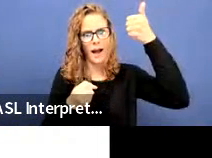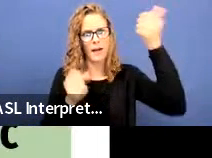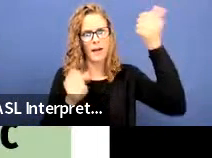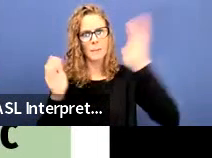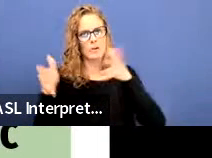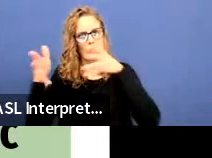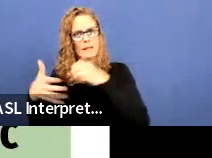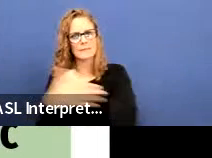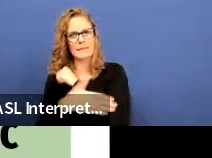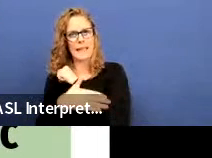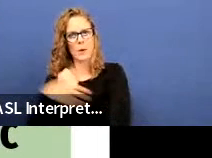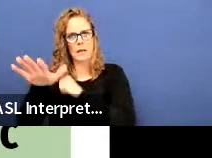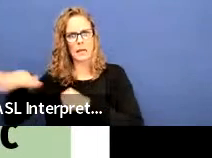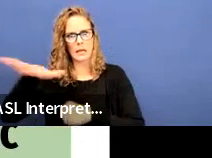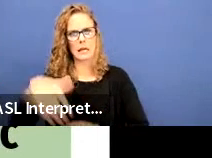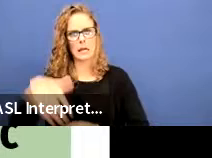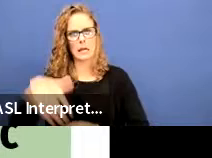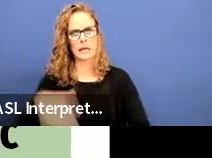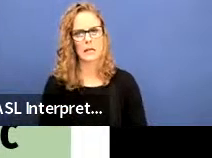Next.